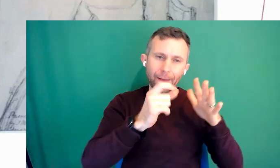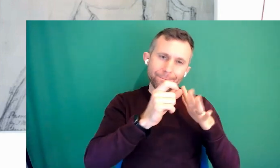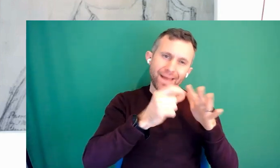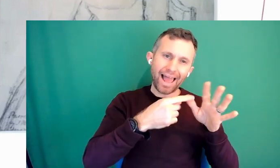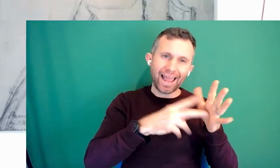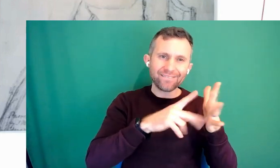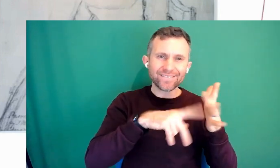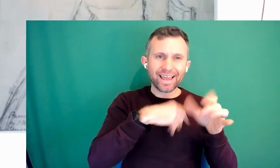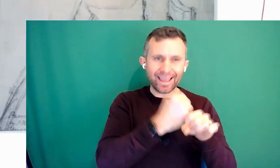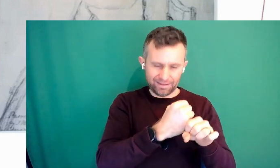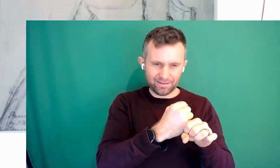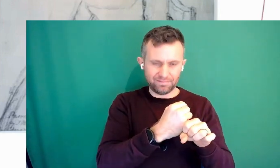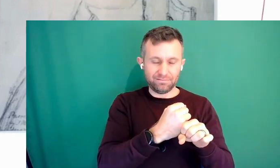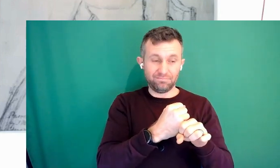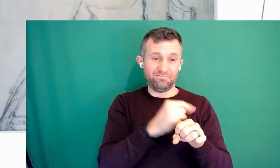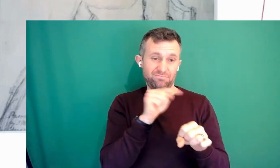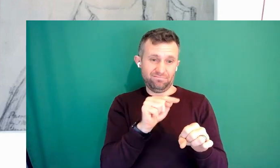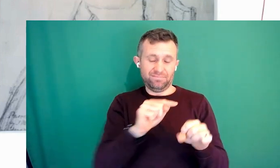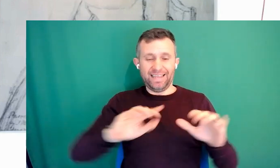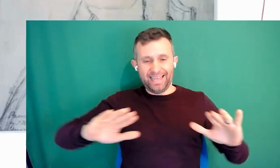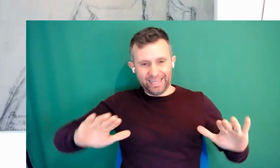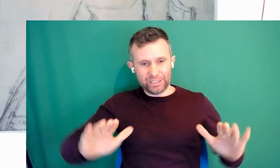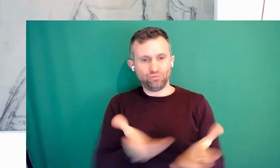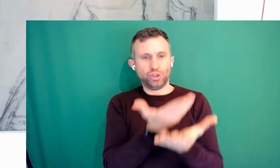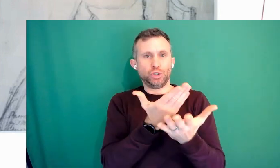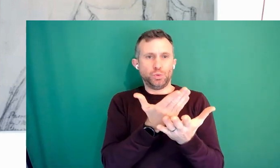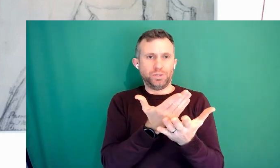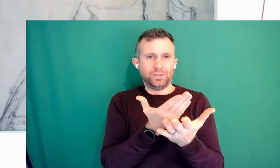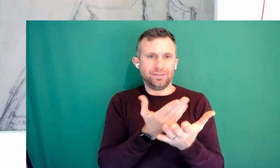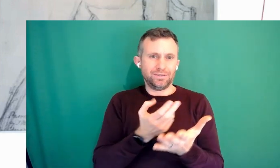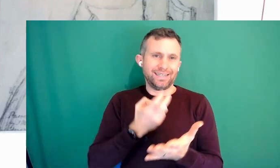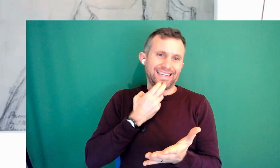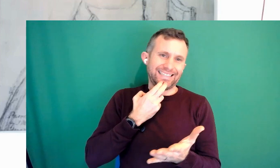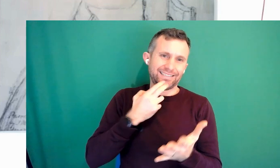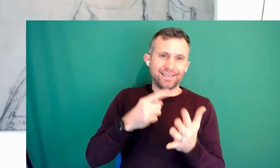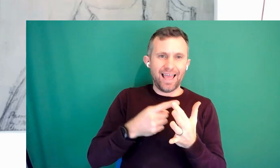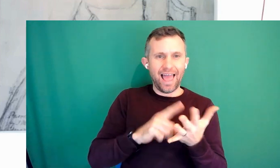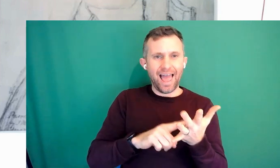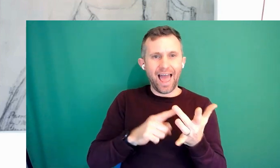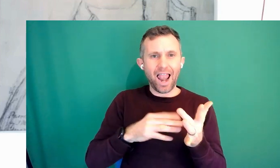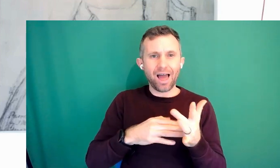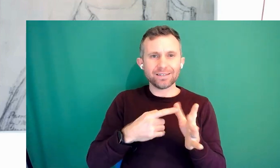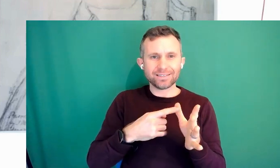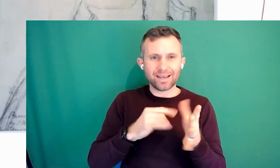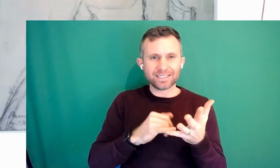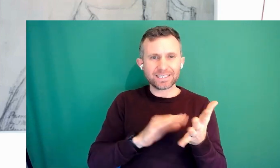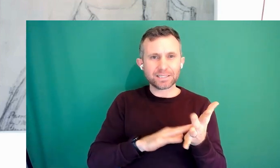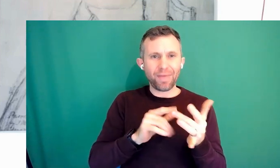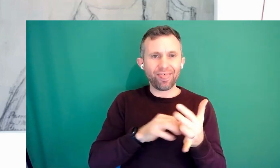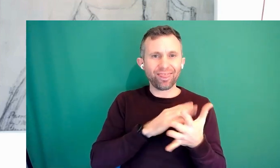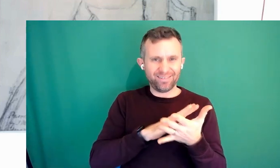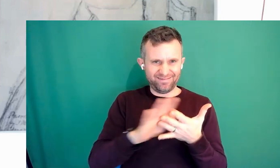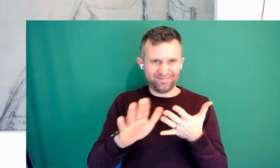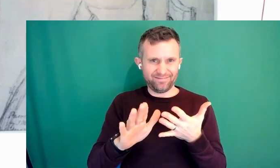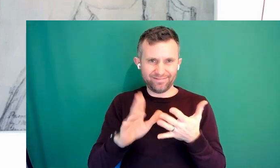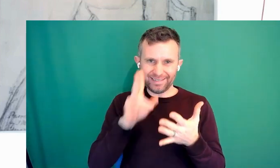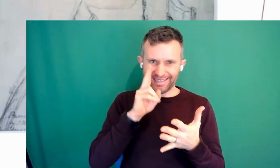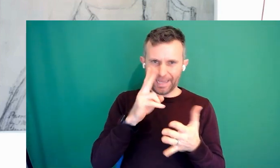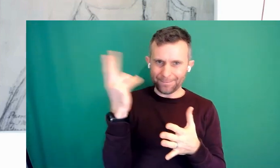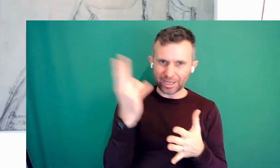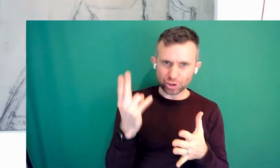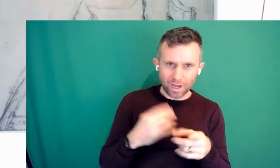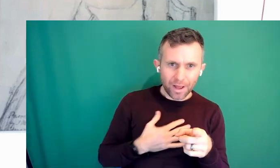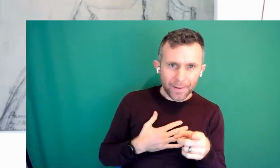Wyatt had left everything in his will to them. Tallulah. I'm so sorry to interrupt you. Could you slow down a